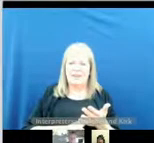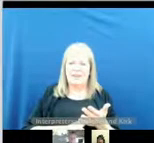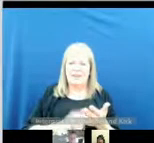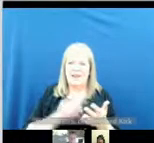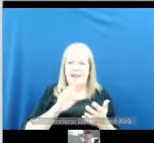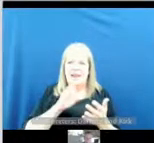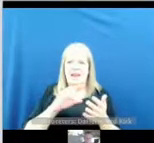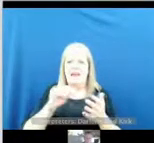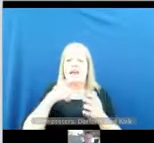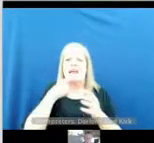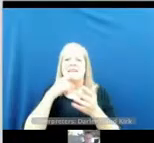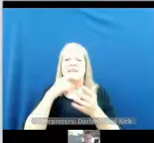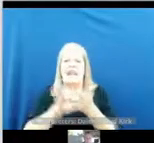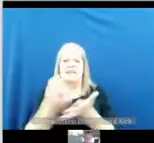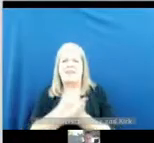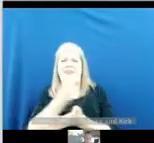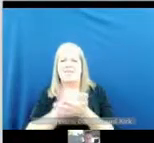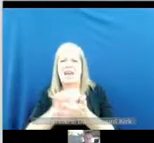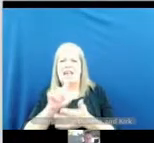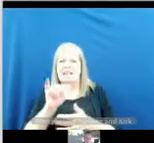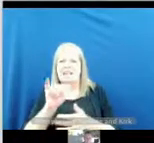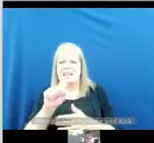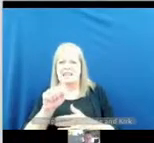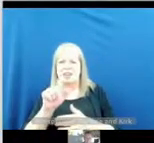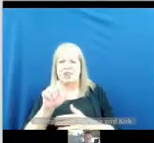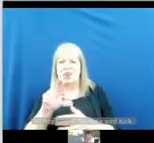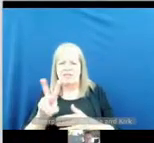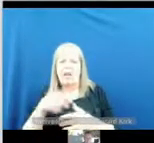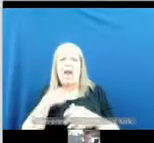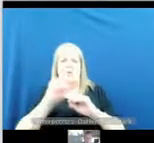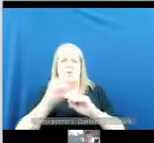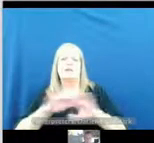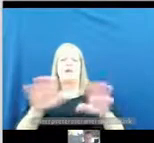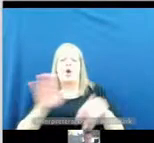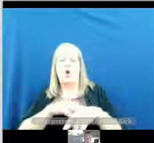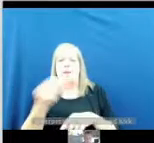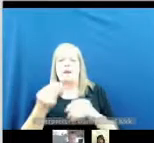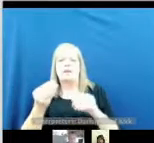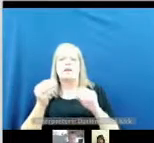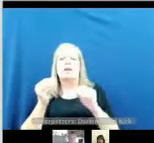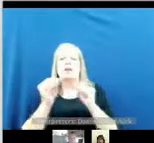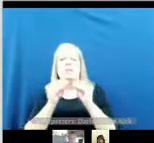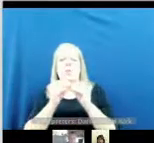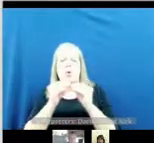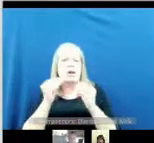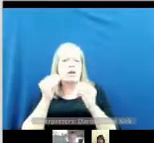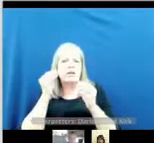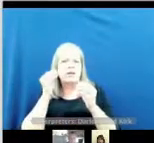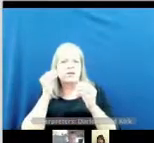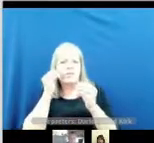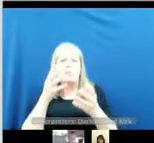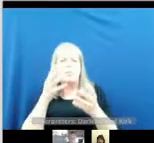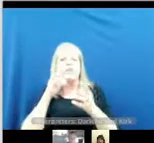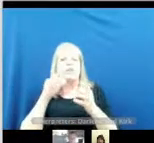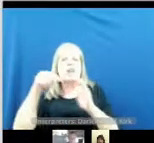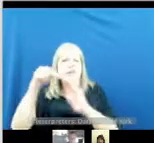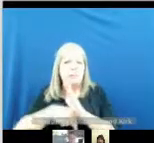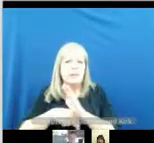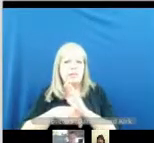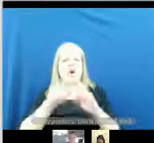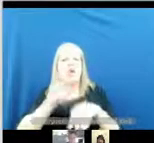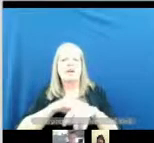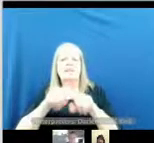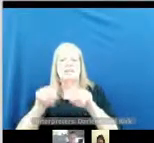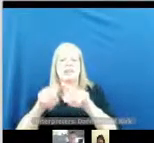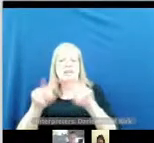an amazing opportunity for you to go more in depth in this subject with